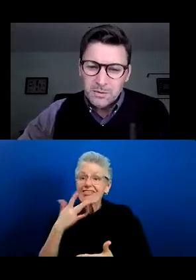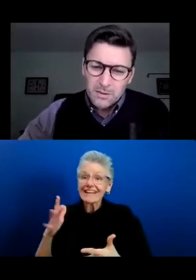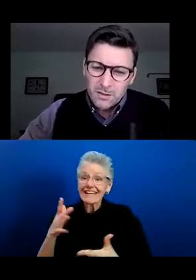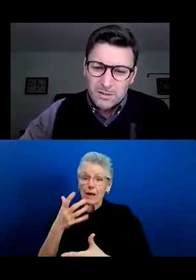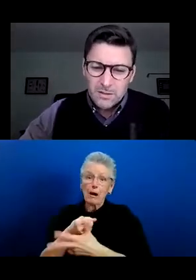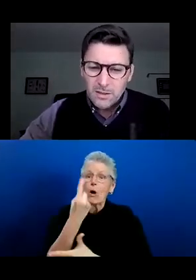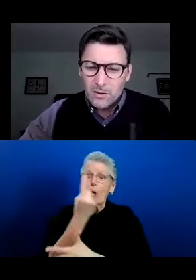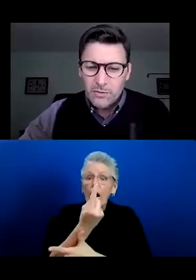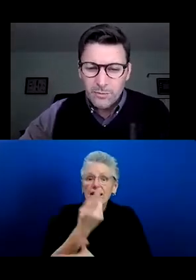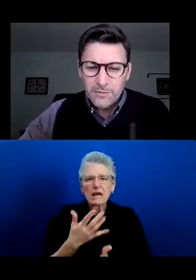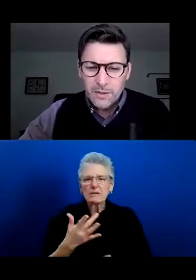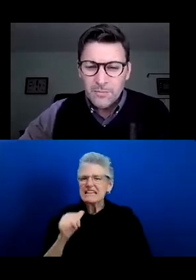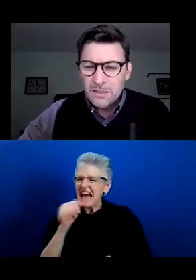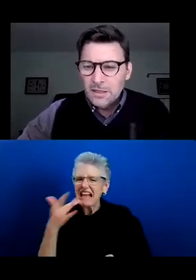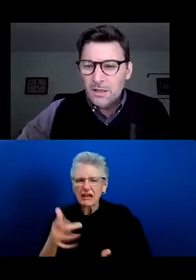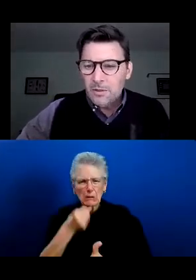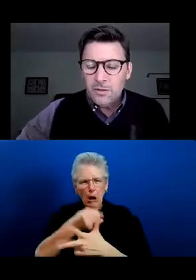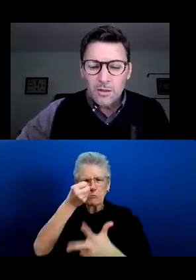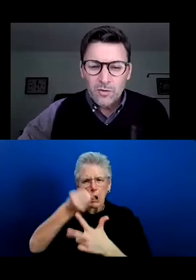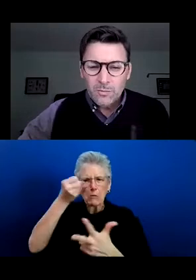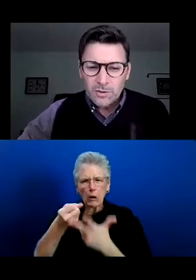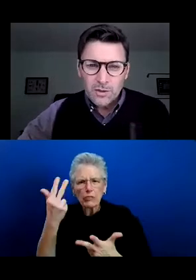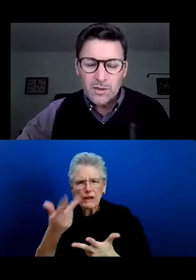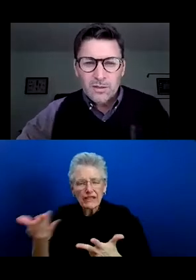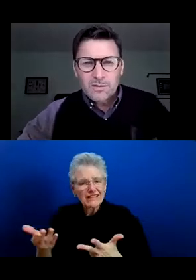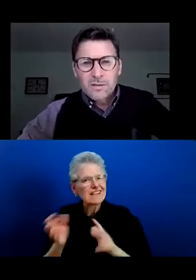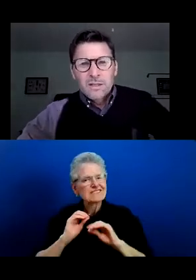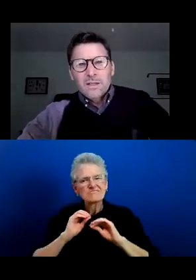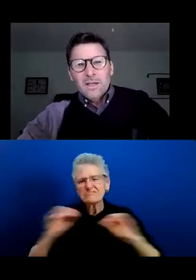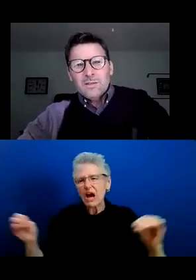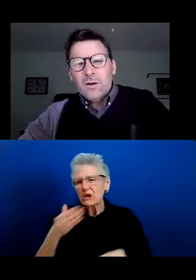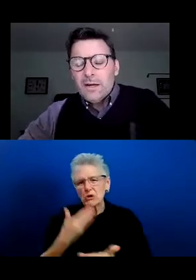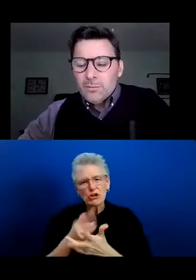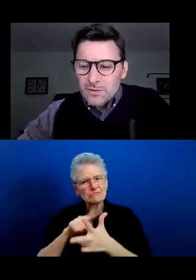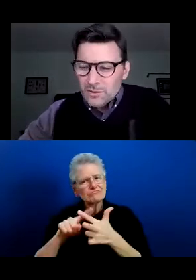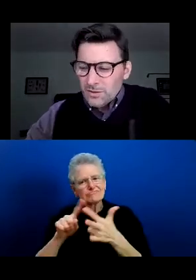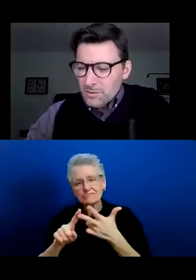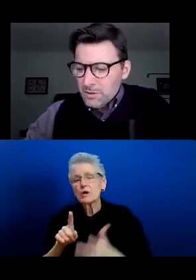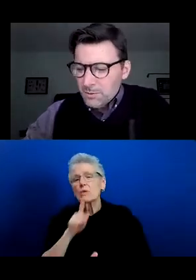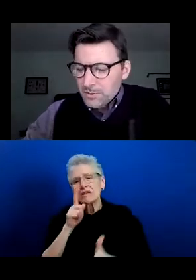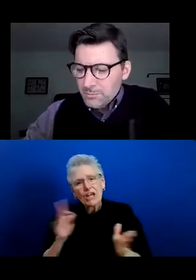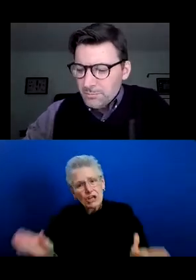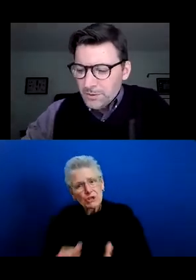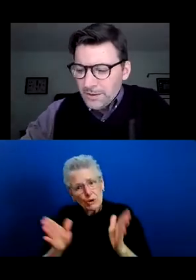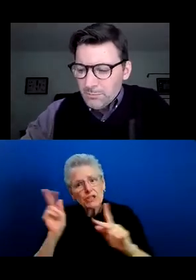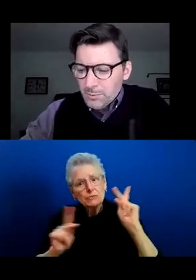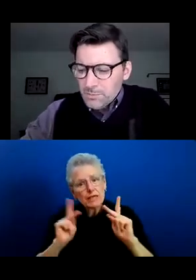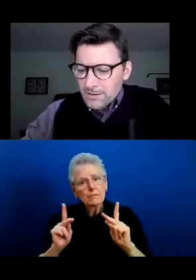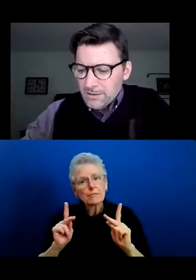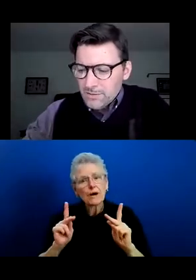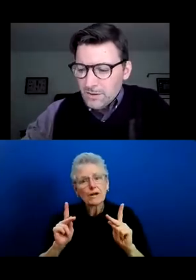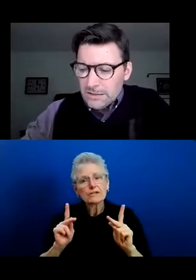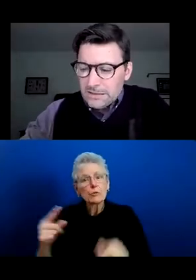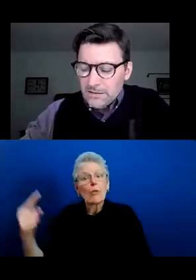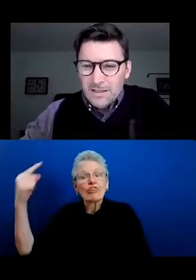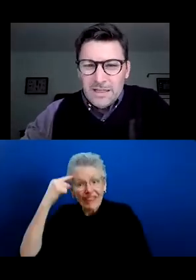You might be unlucky and get all three of them. None of them are good things. And so I really encourage people to put that in